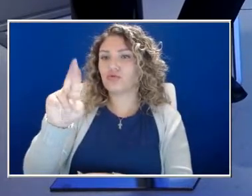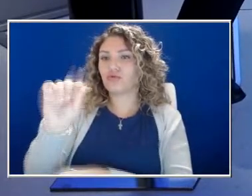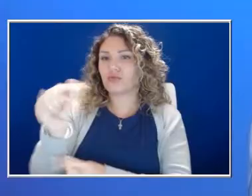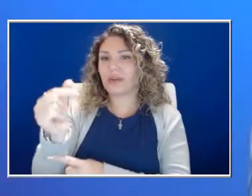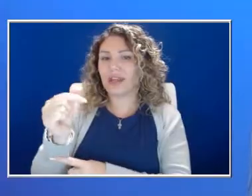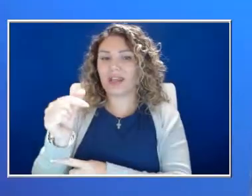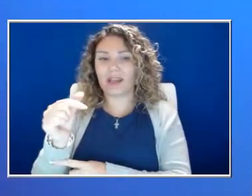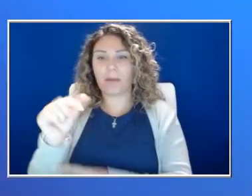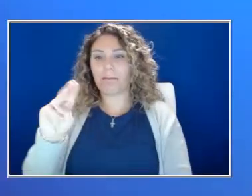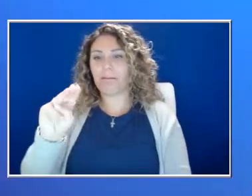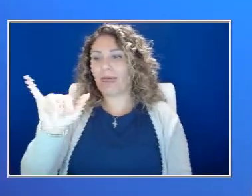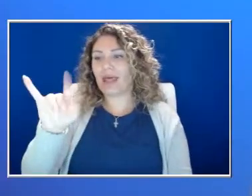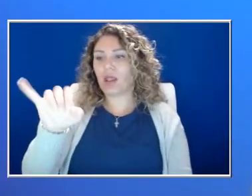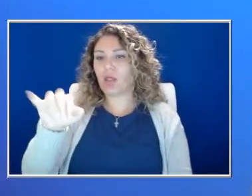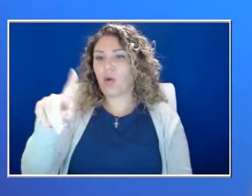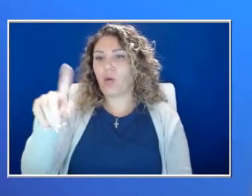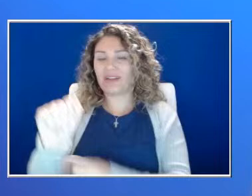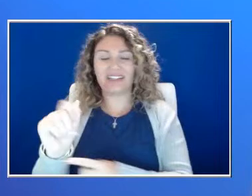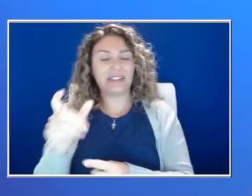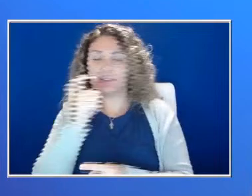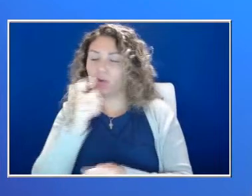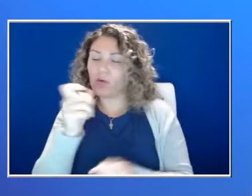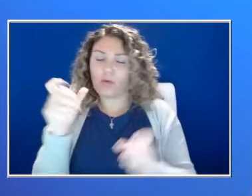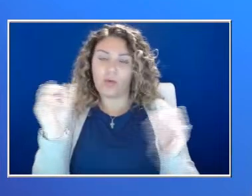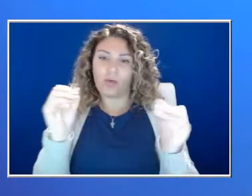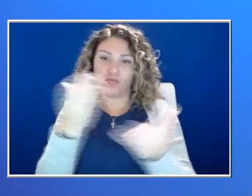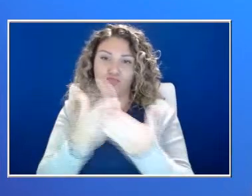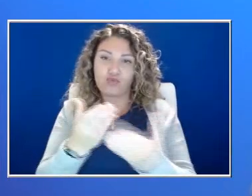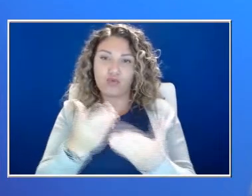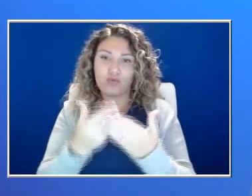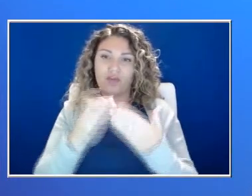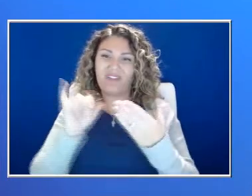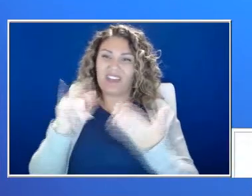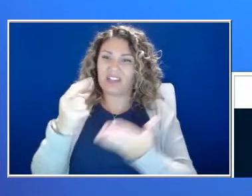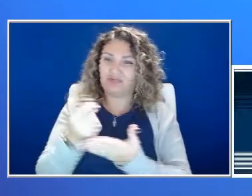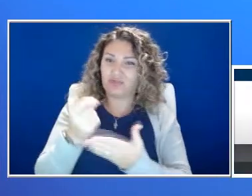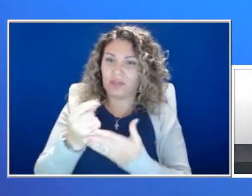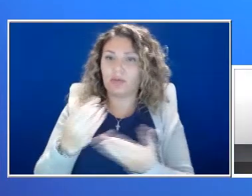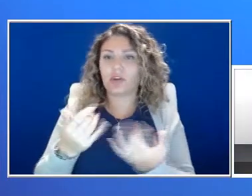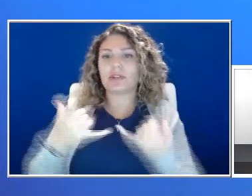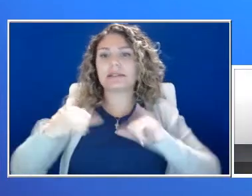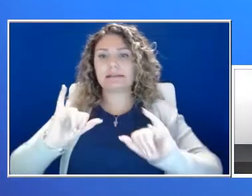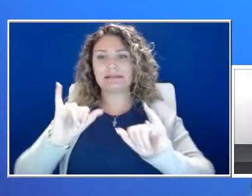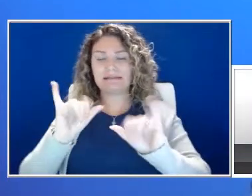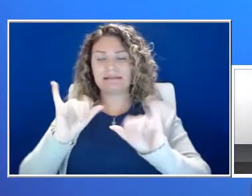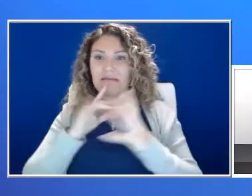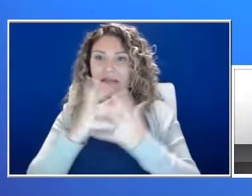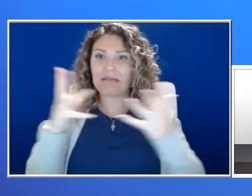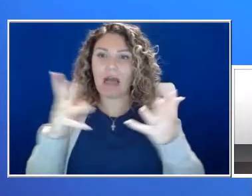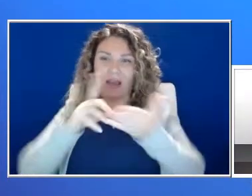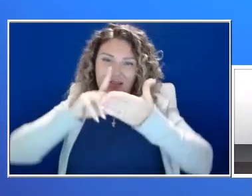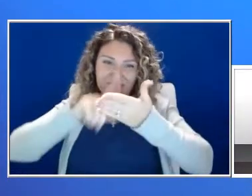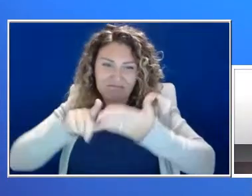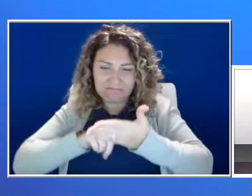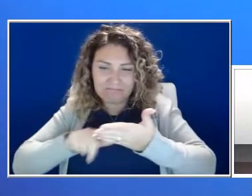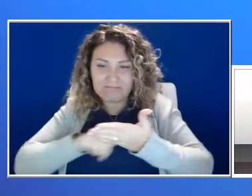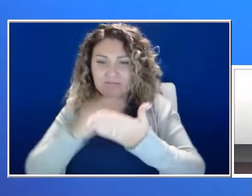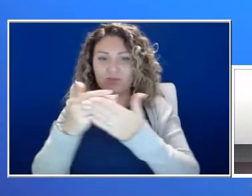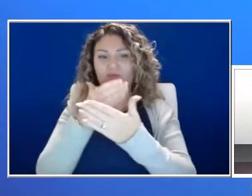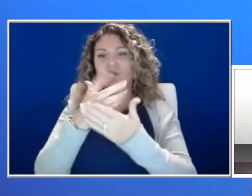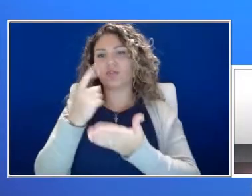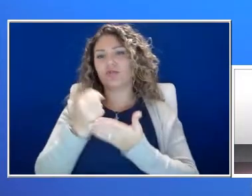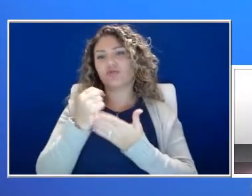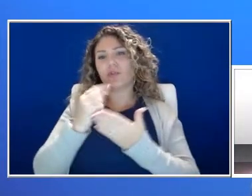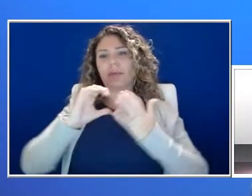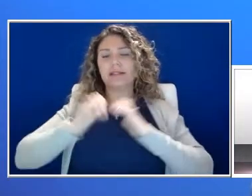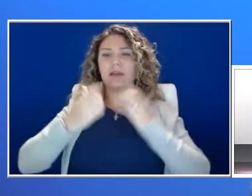any proof that smoldering myeloma is treatable. We are still undergoing a lot of investigation about the newer treatments, how to work. We have to be very